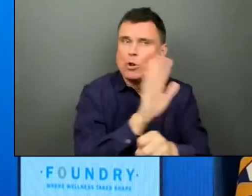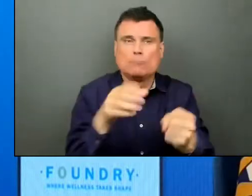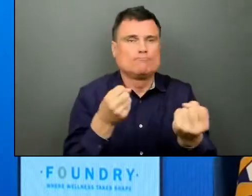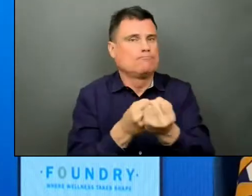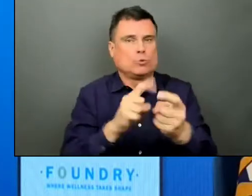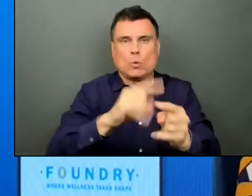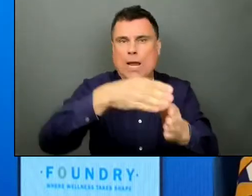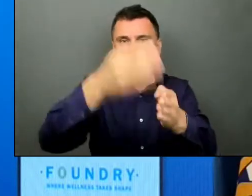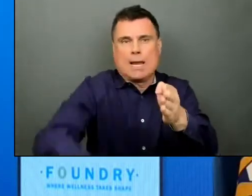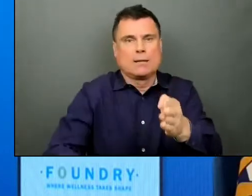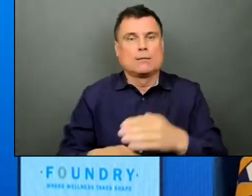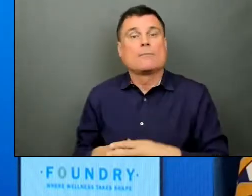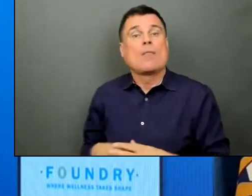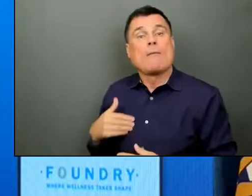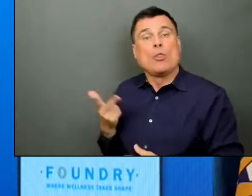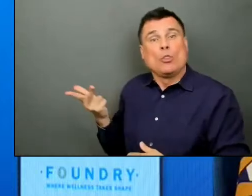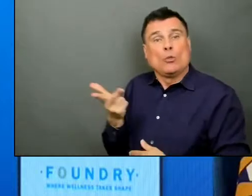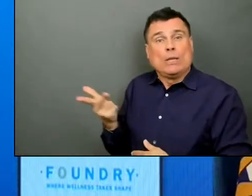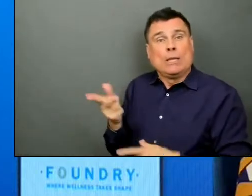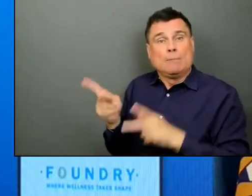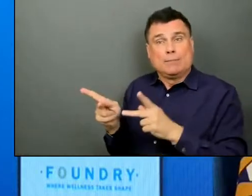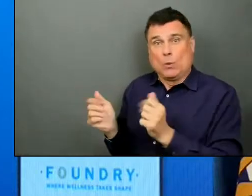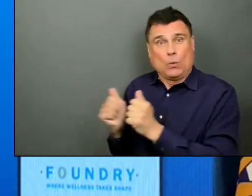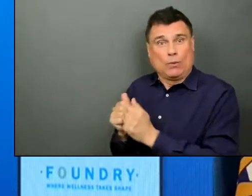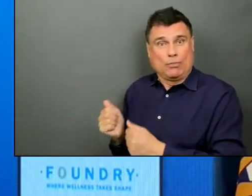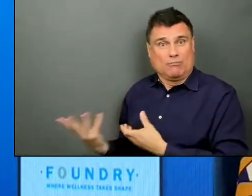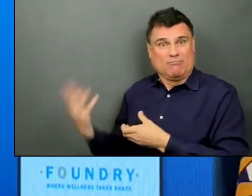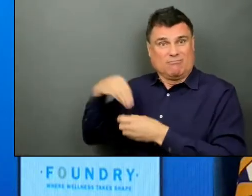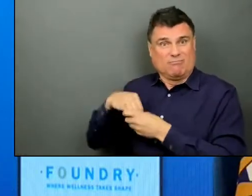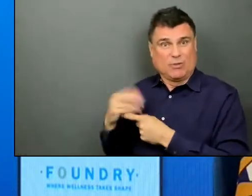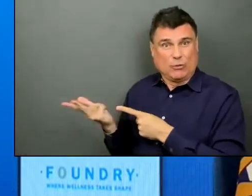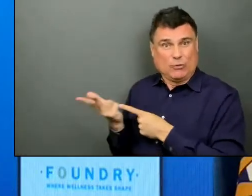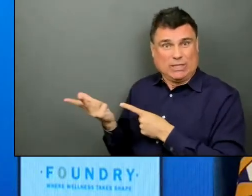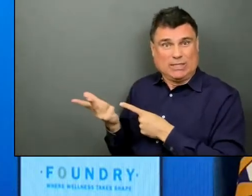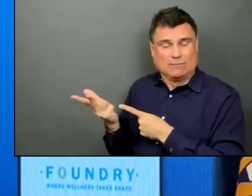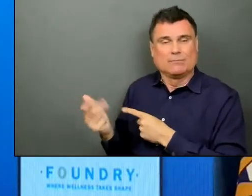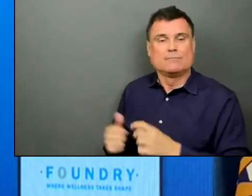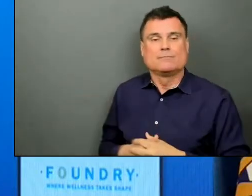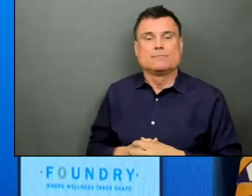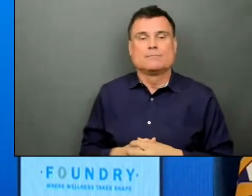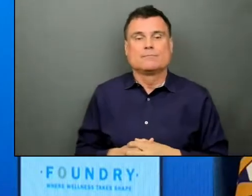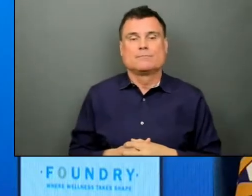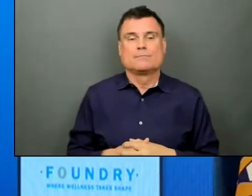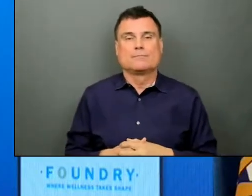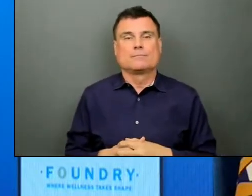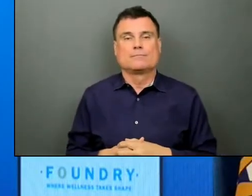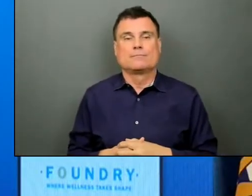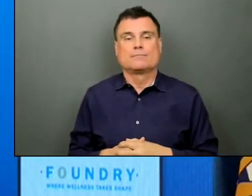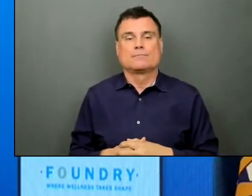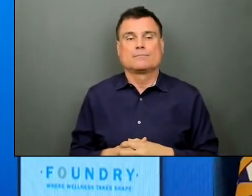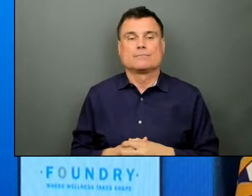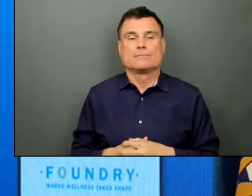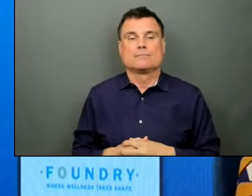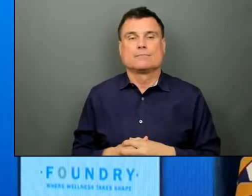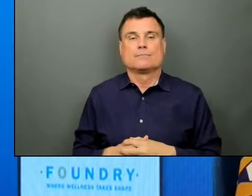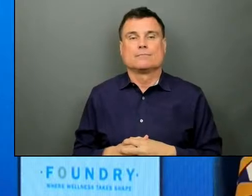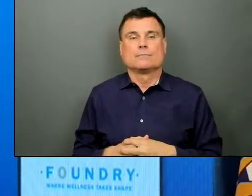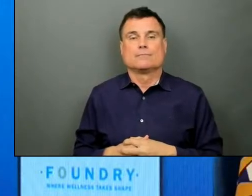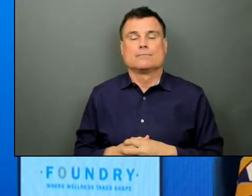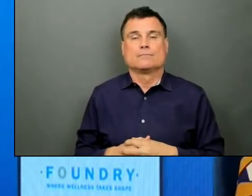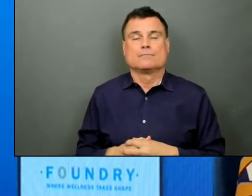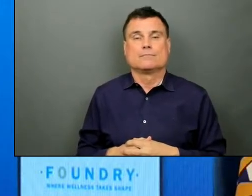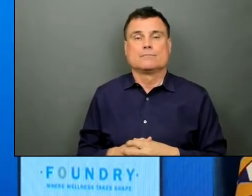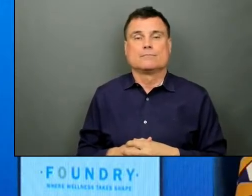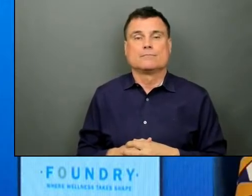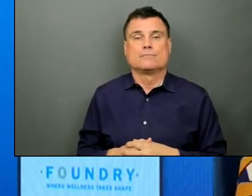I'm grateful for how our Foundry family has stepped up during the COVID-19 pandemic and how it has exacerbated the